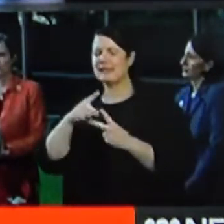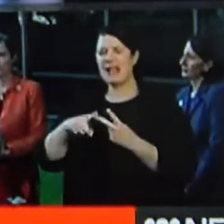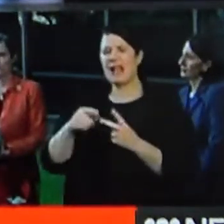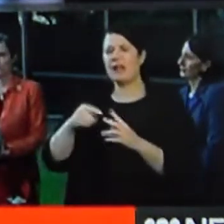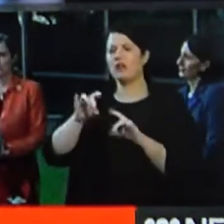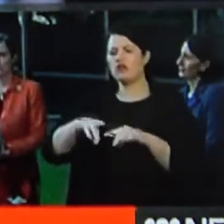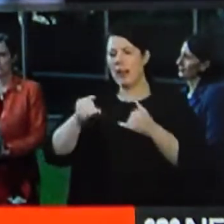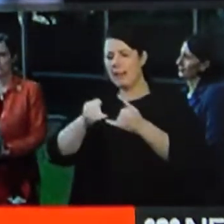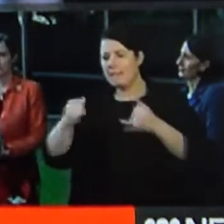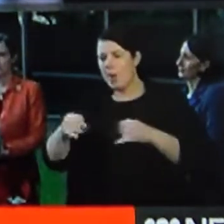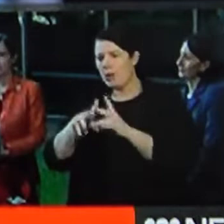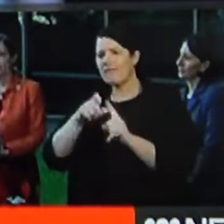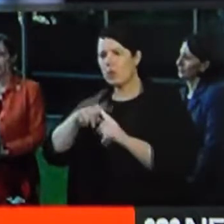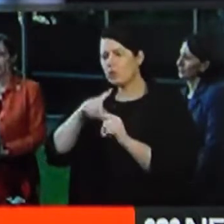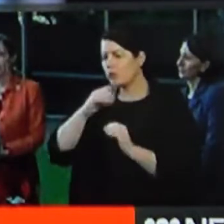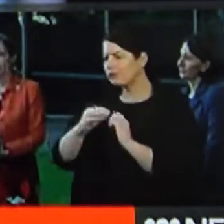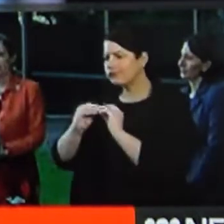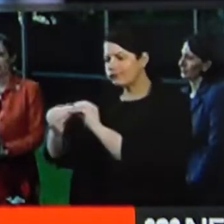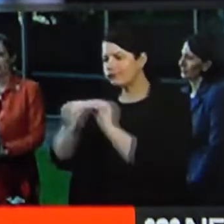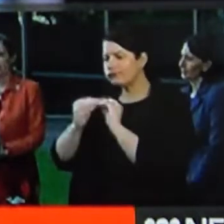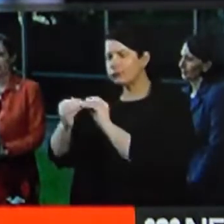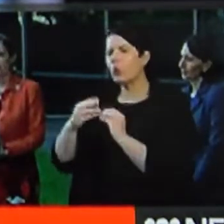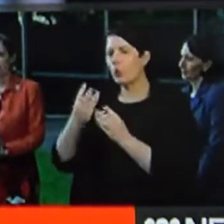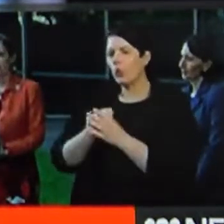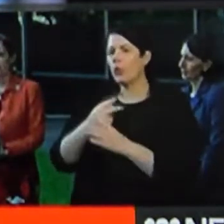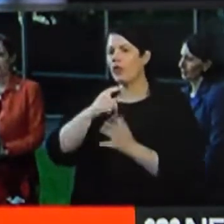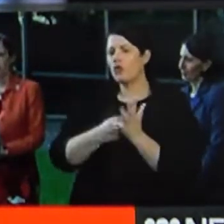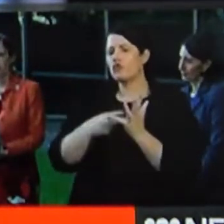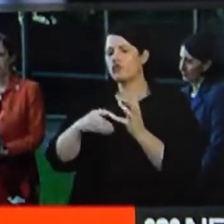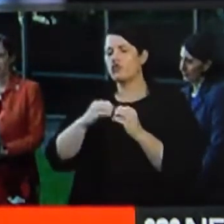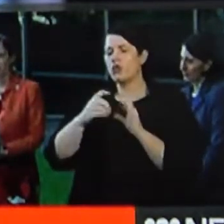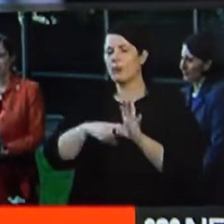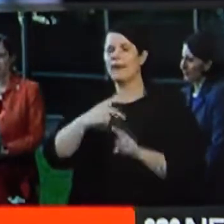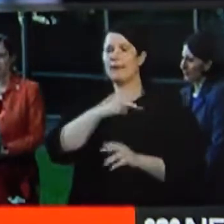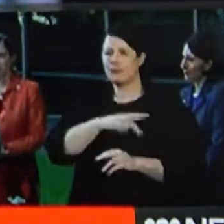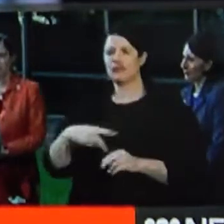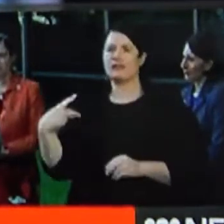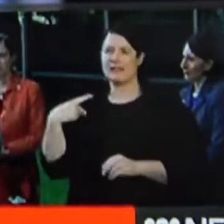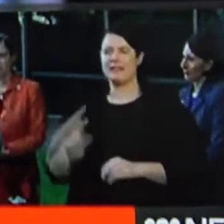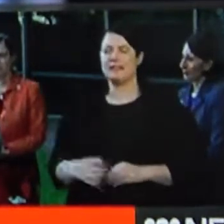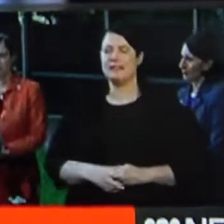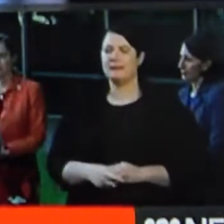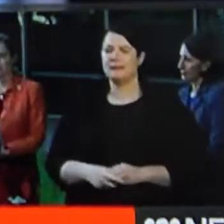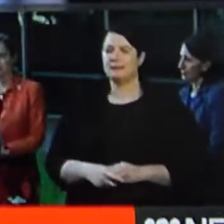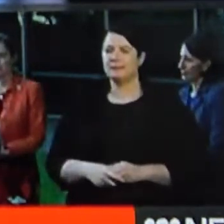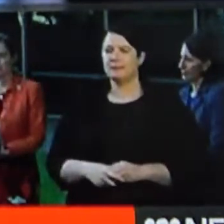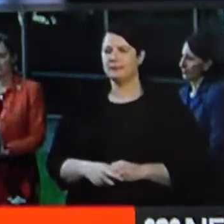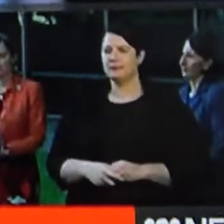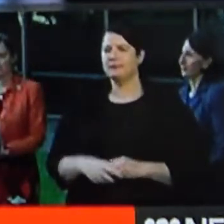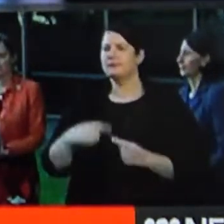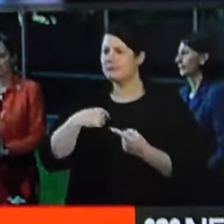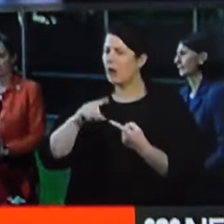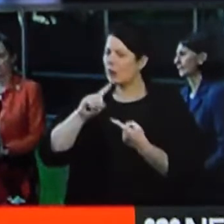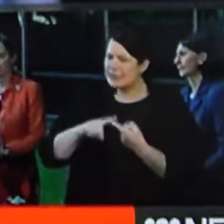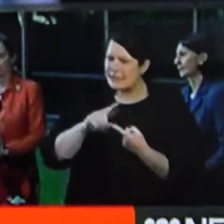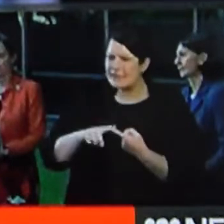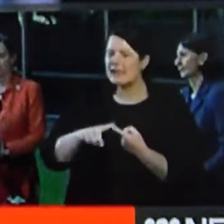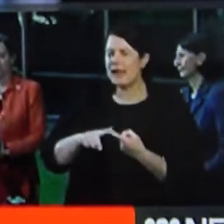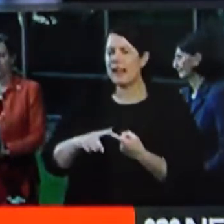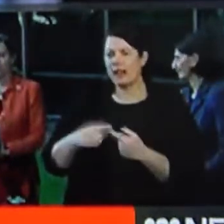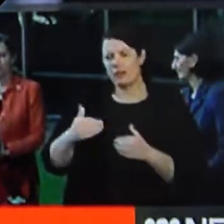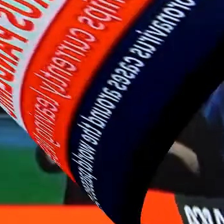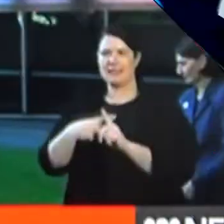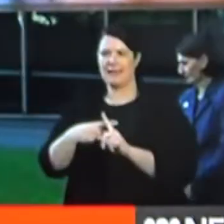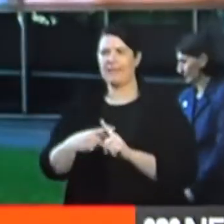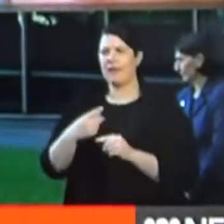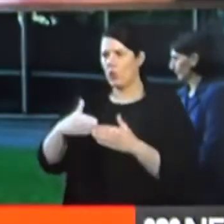close contact with the captain of the ship and of course Border Force, but we're certainly moving in the right direction. Thank you.